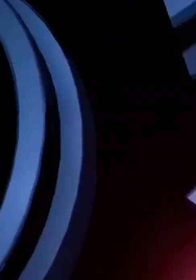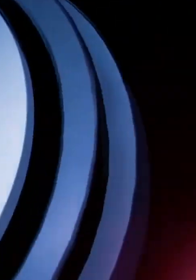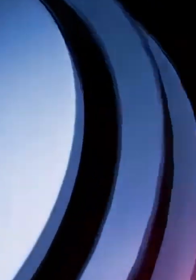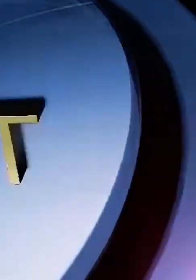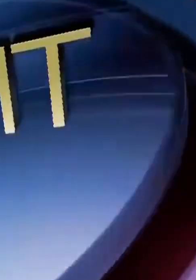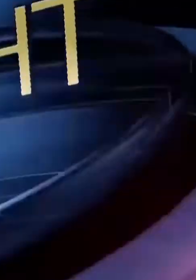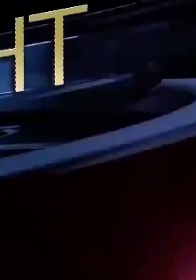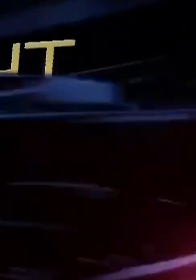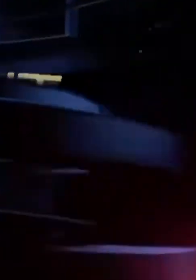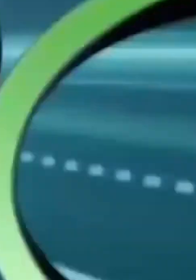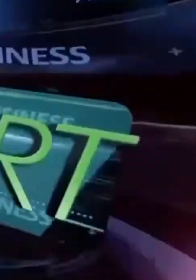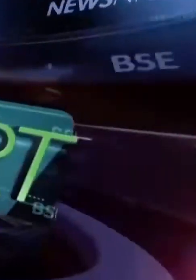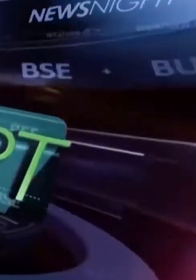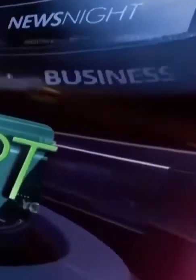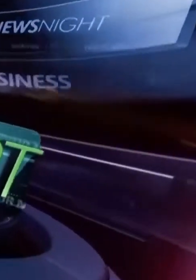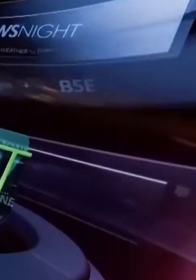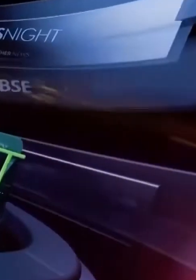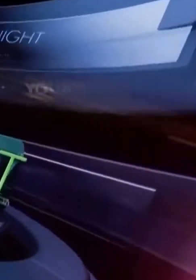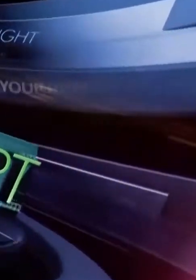time.